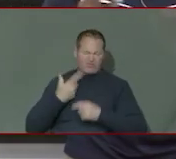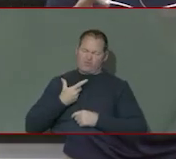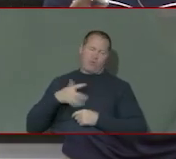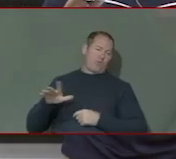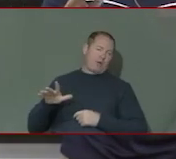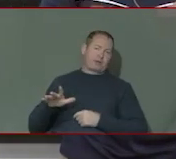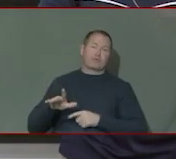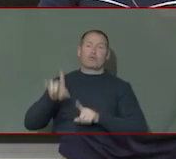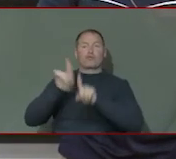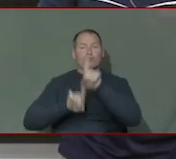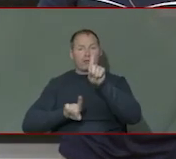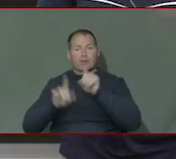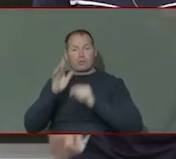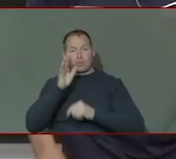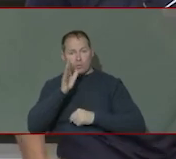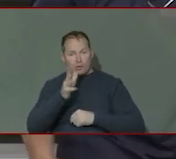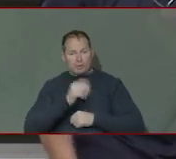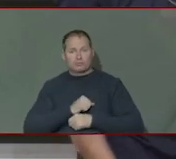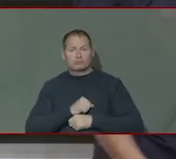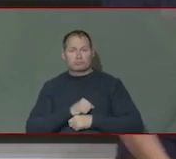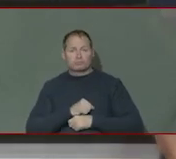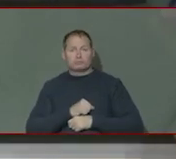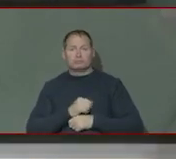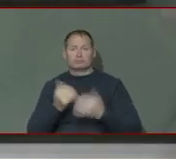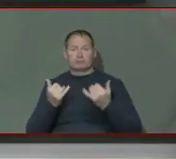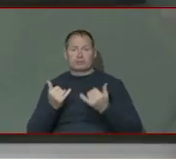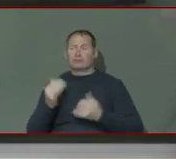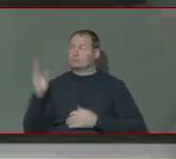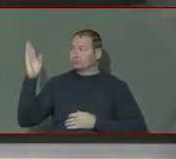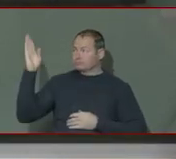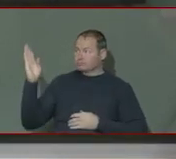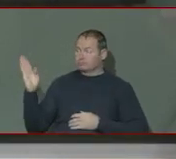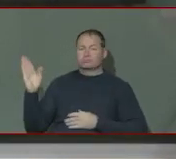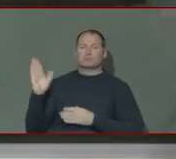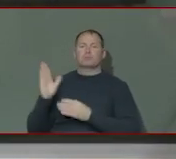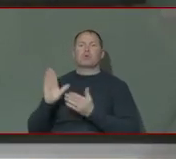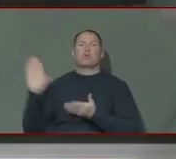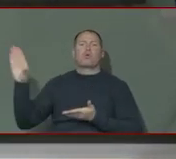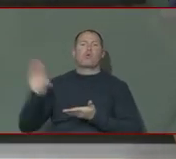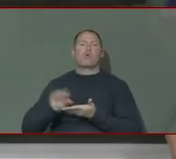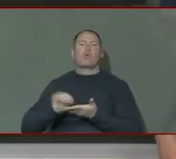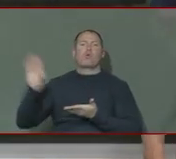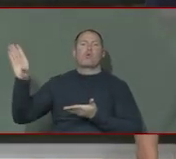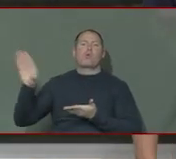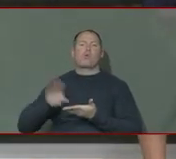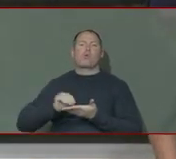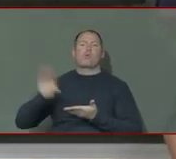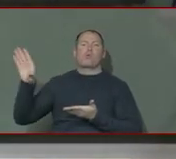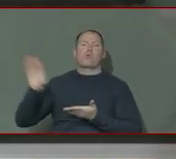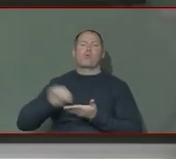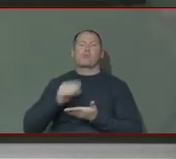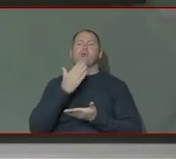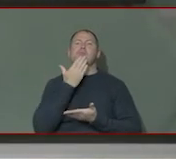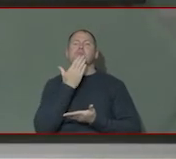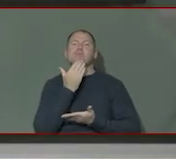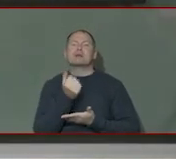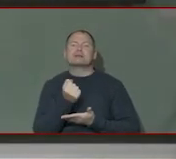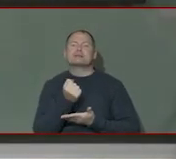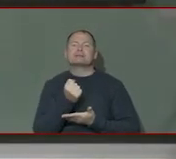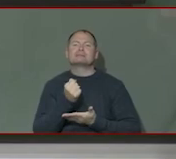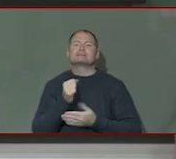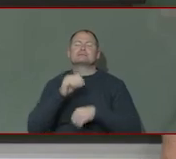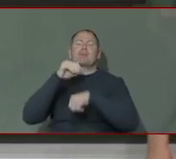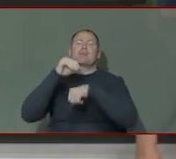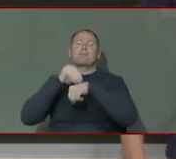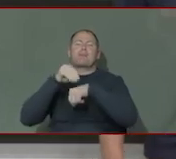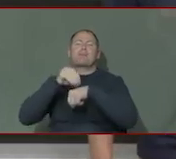there's no problem. So people, please write down what I've written here. Every time you must ask yourself, what is the problem? Now